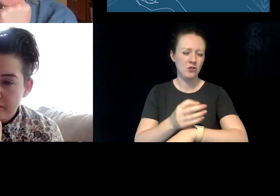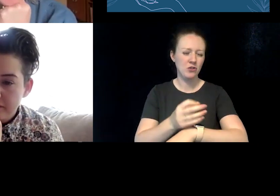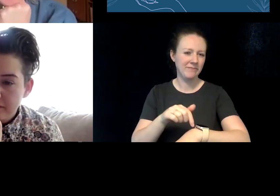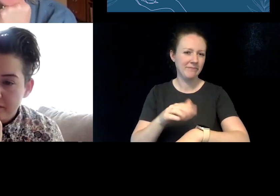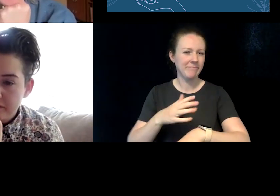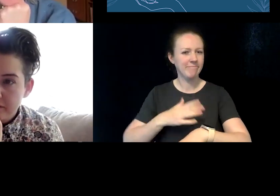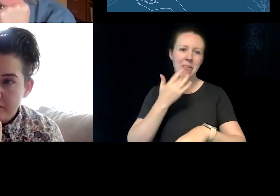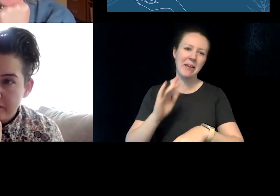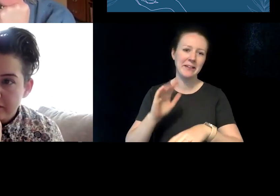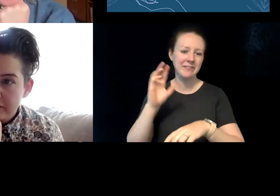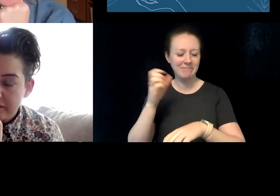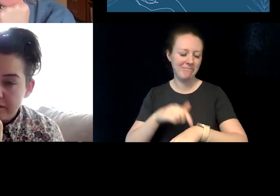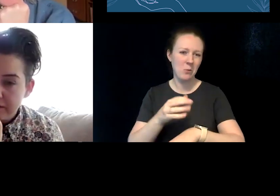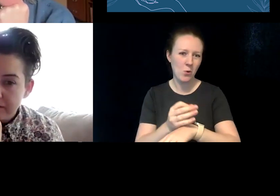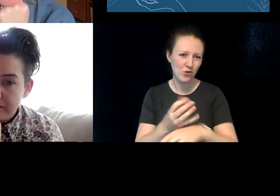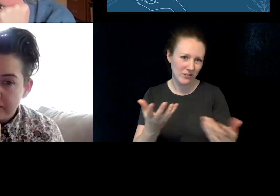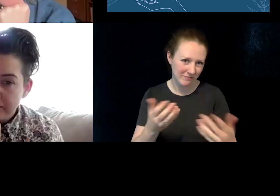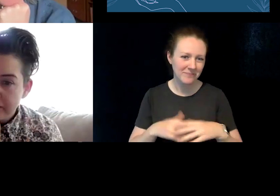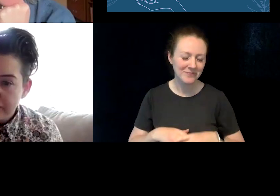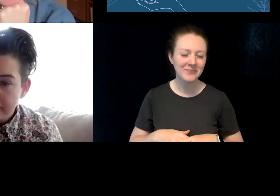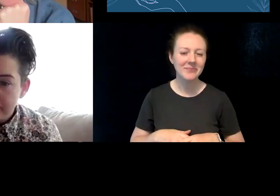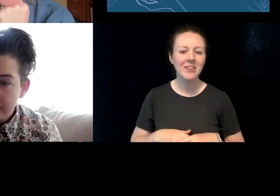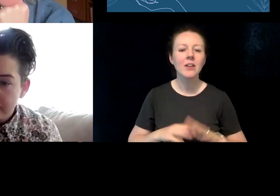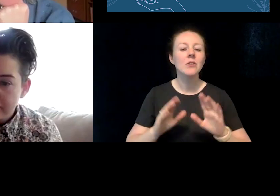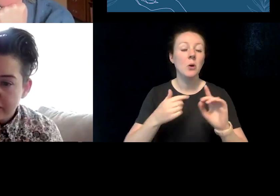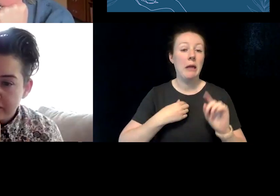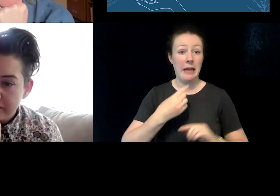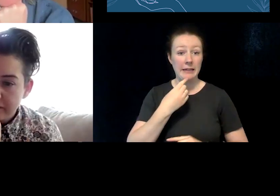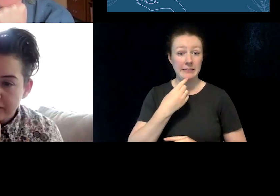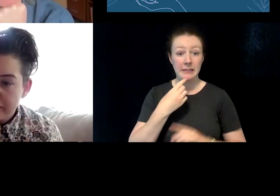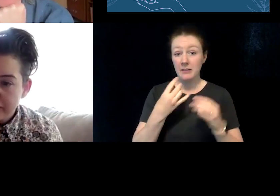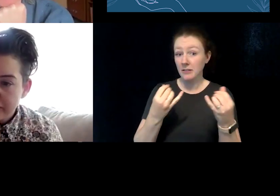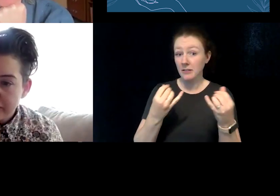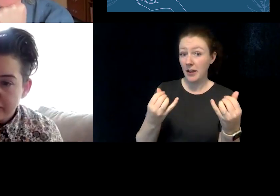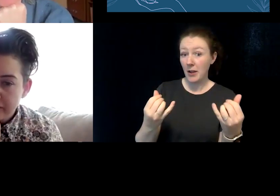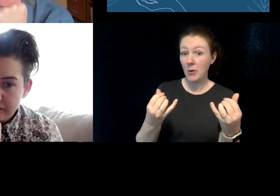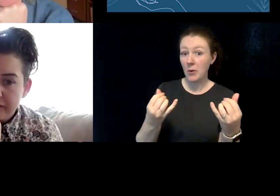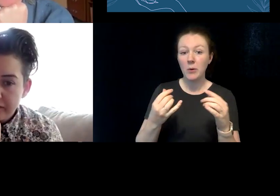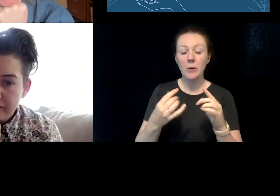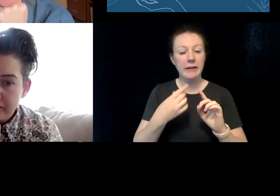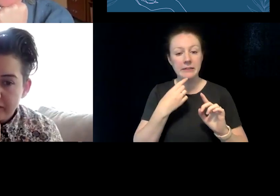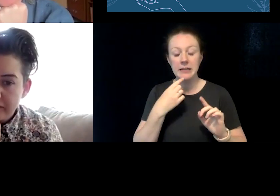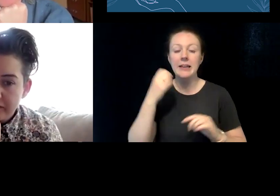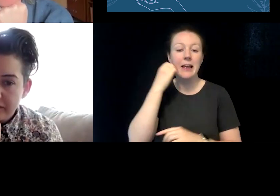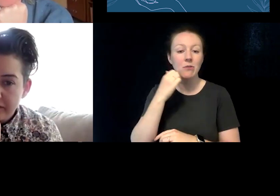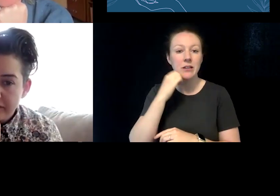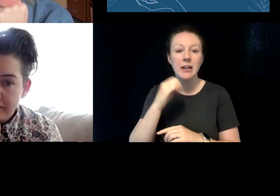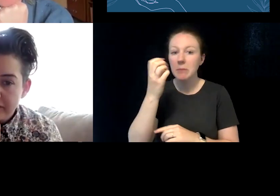And also a lot of it is, I say this right now today, and I fail at it every day, is